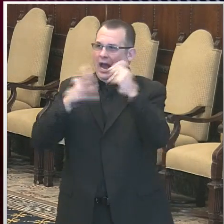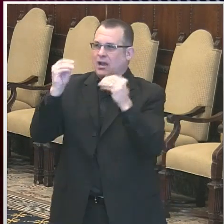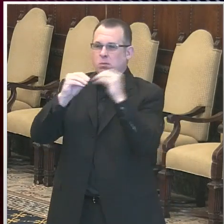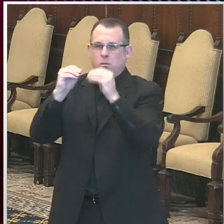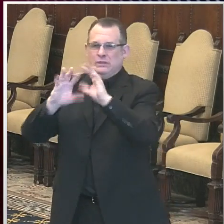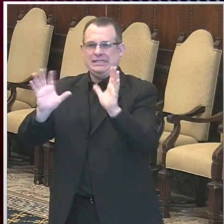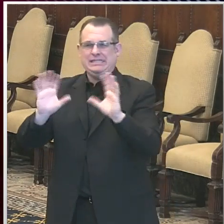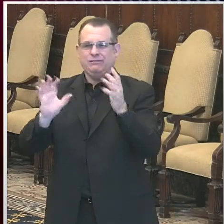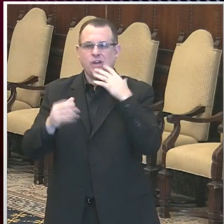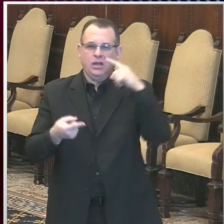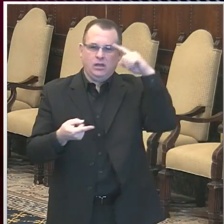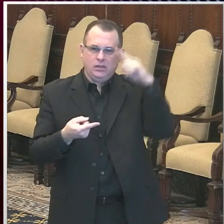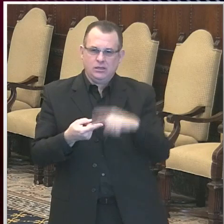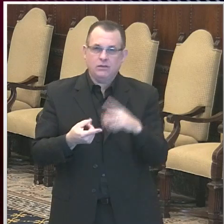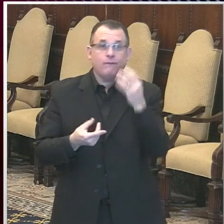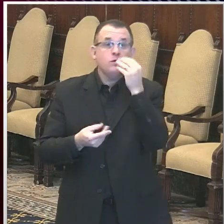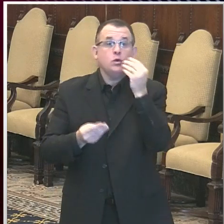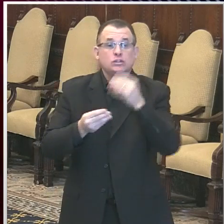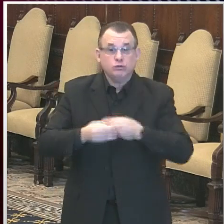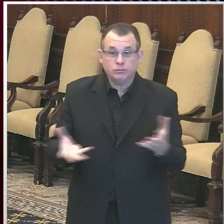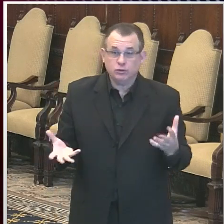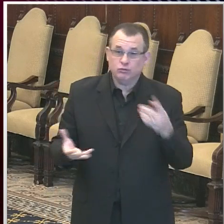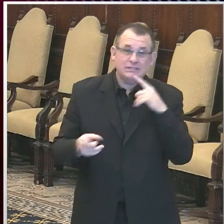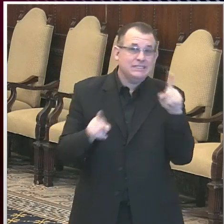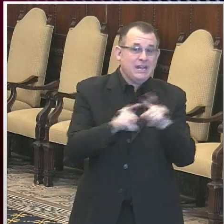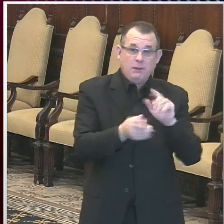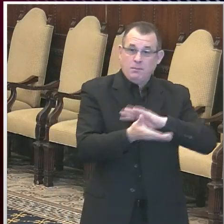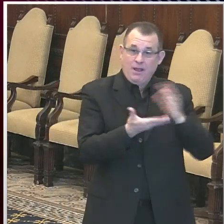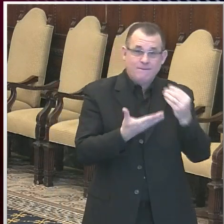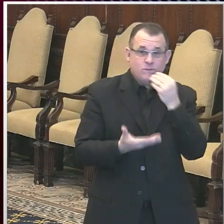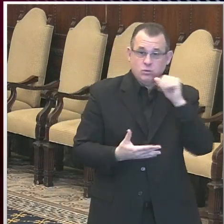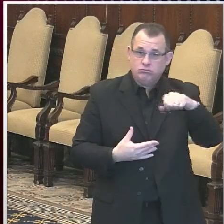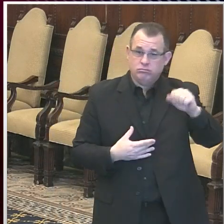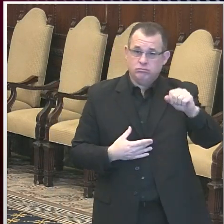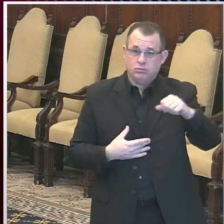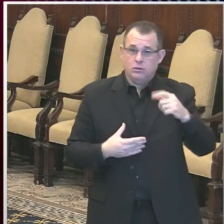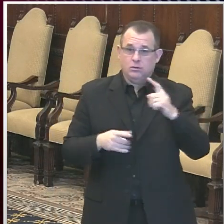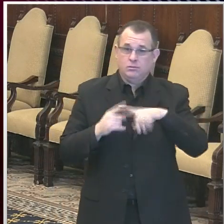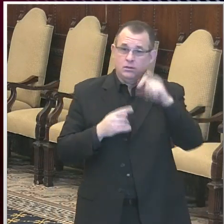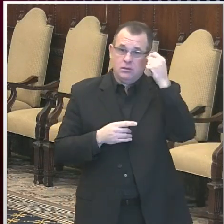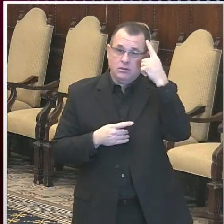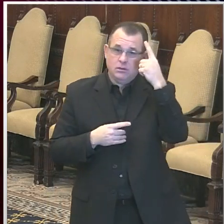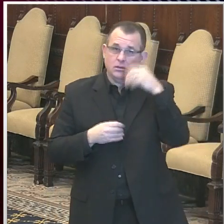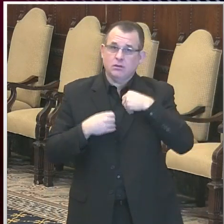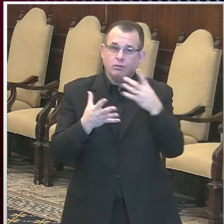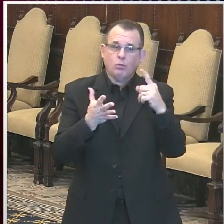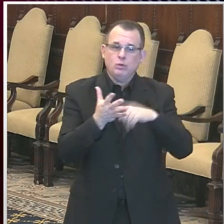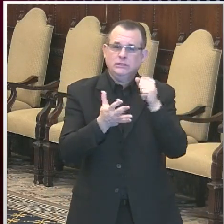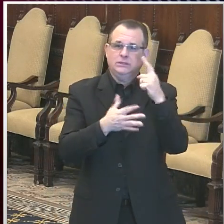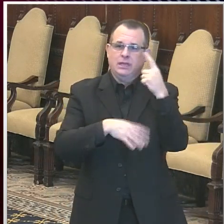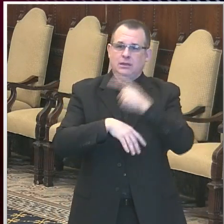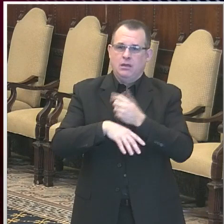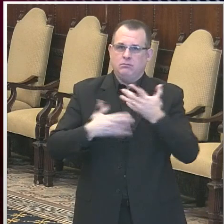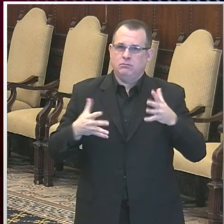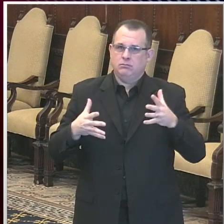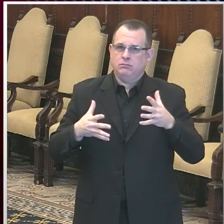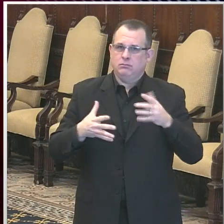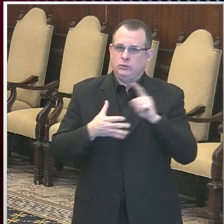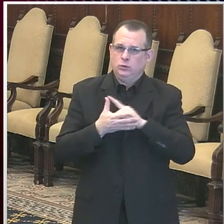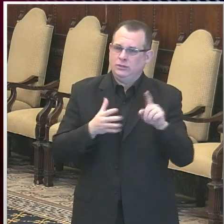distributed. It's just being distributed on 1 day rather than on 2. Okay, that's it. Thank you, guys. Thank you,